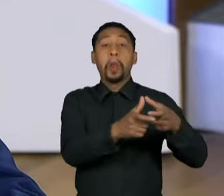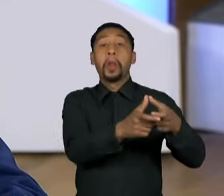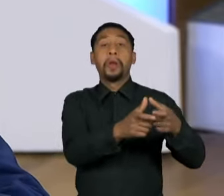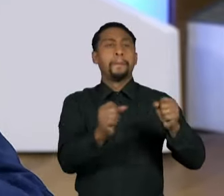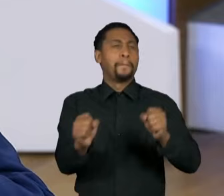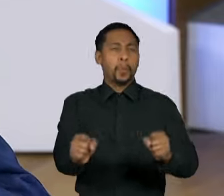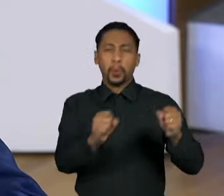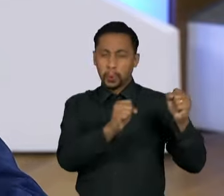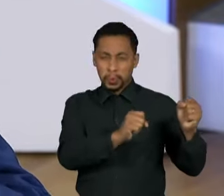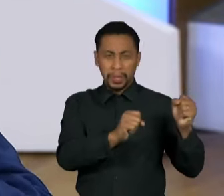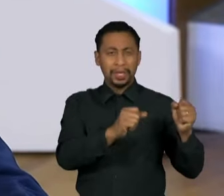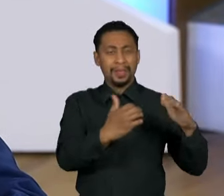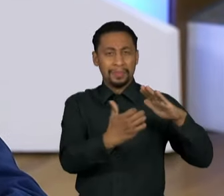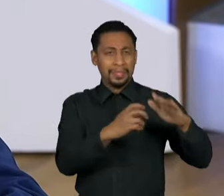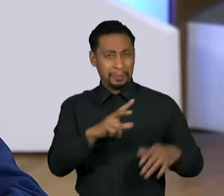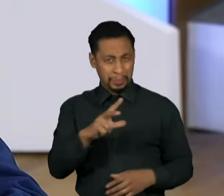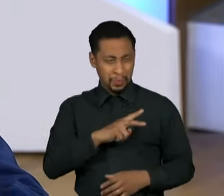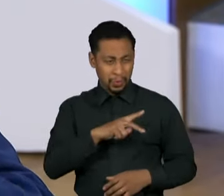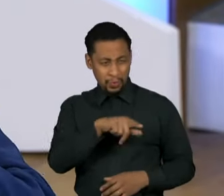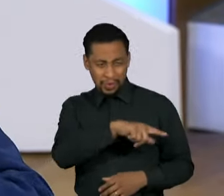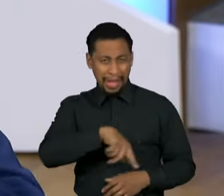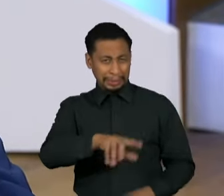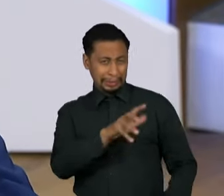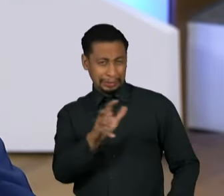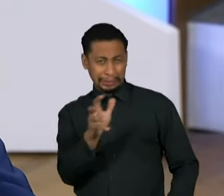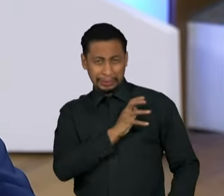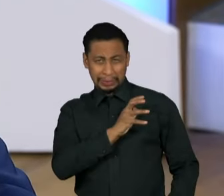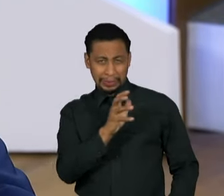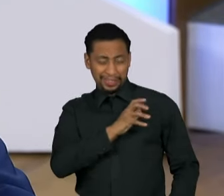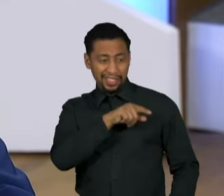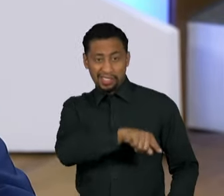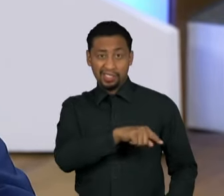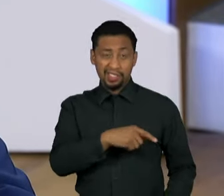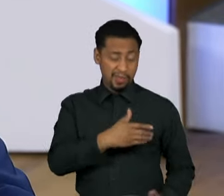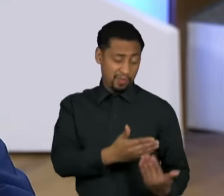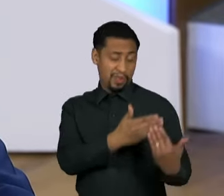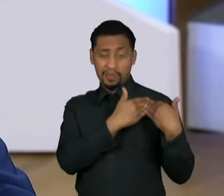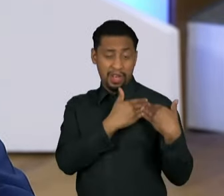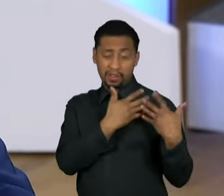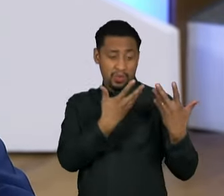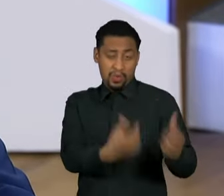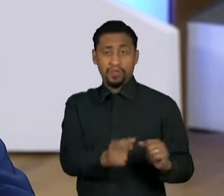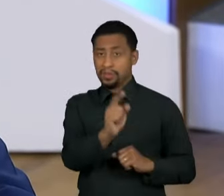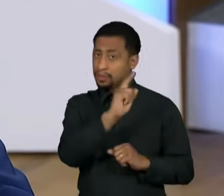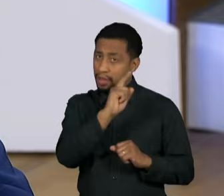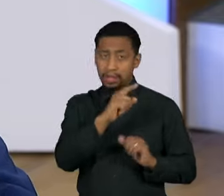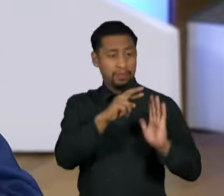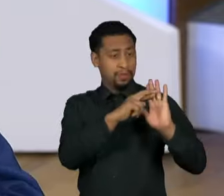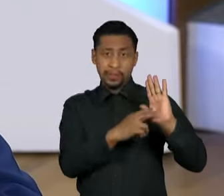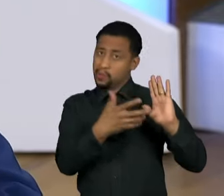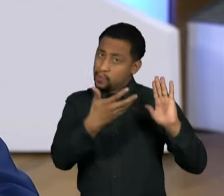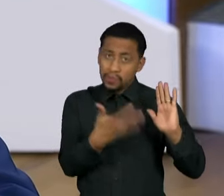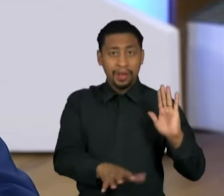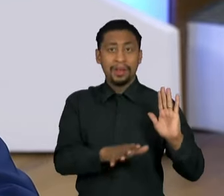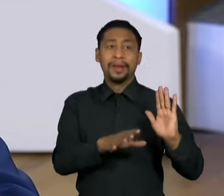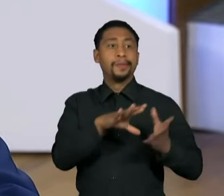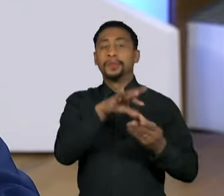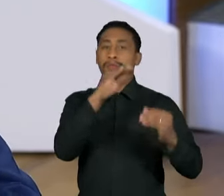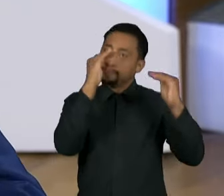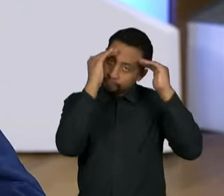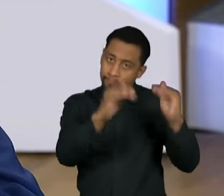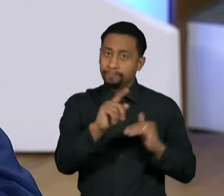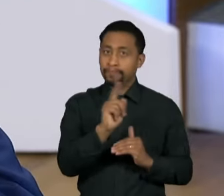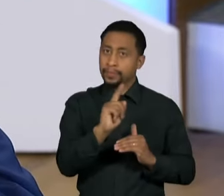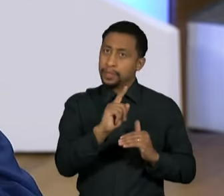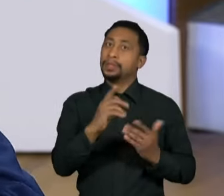concentrations of power in the private economy that are unaccountable to the democracy. That's a fundamental problem.